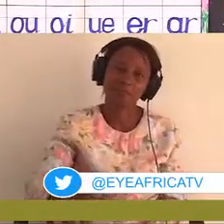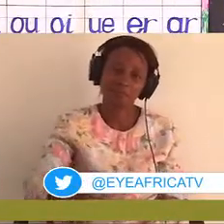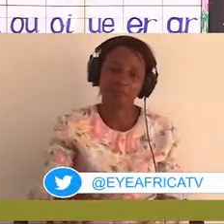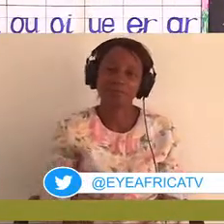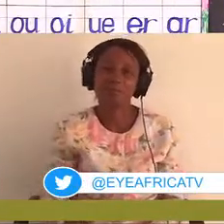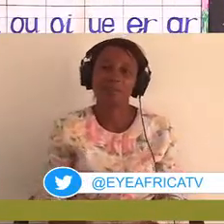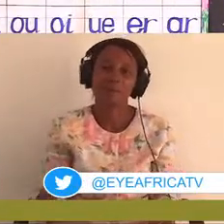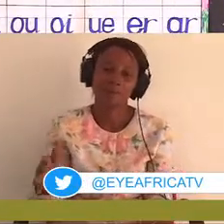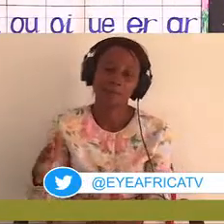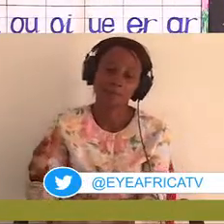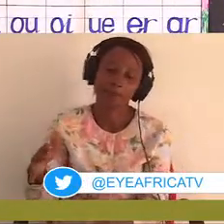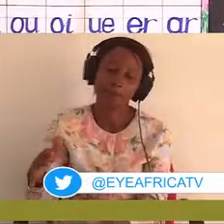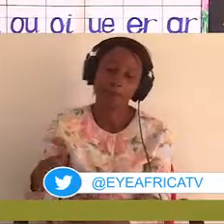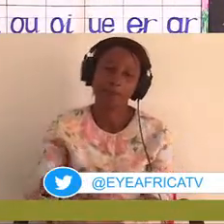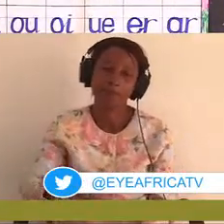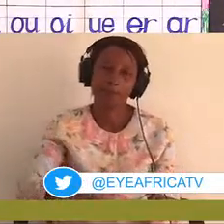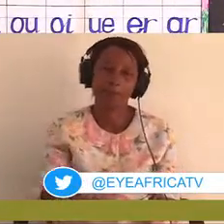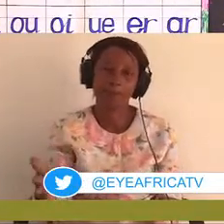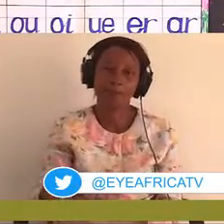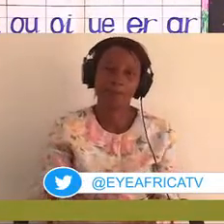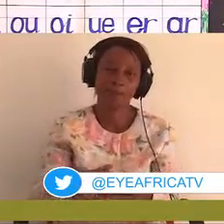Yes, we can hear